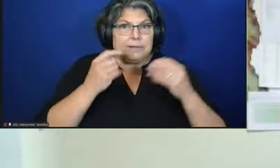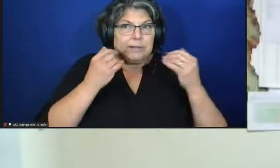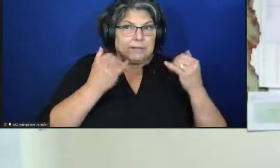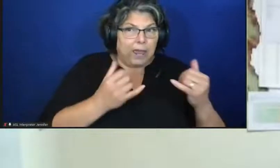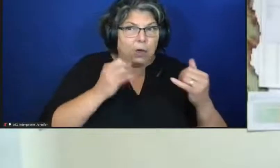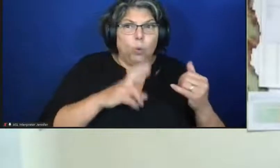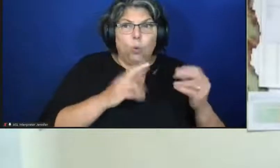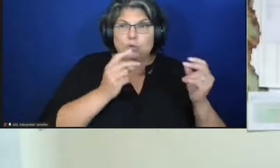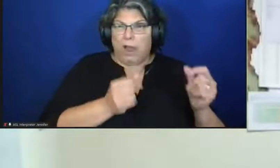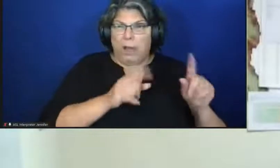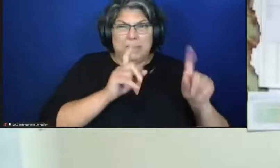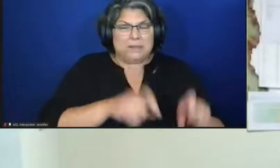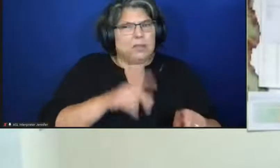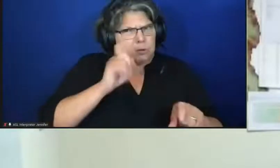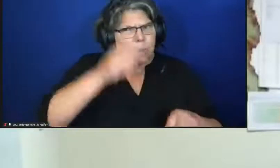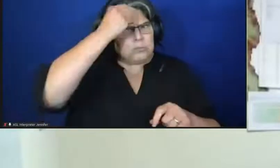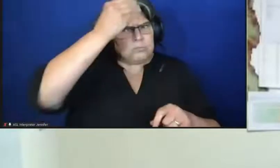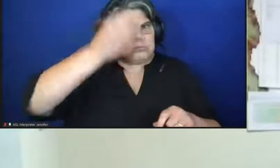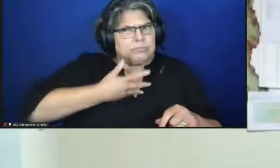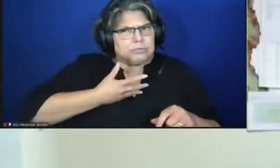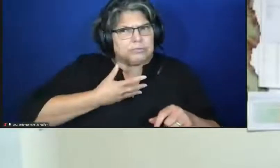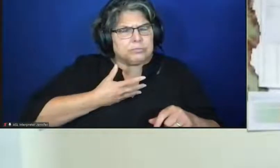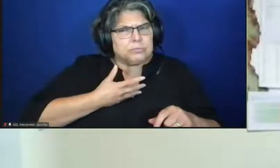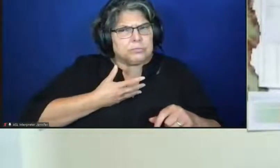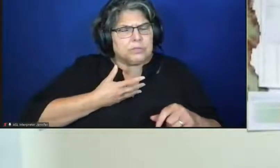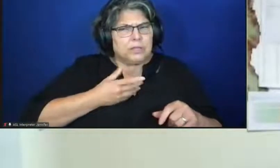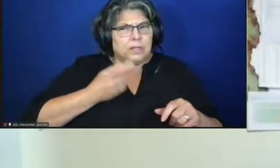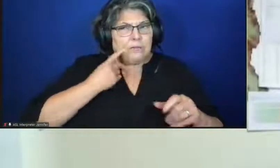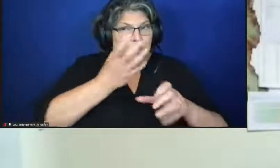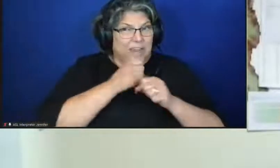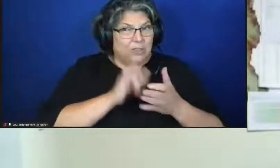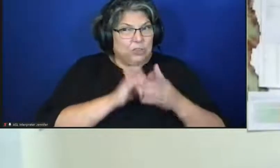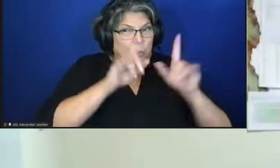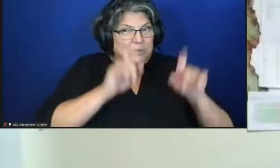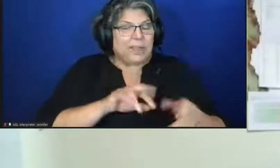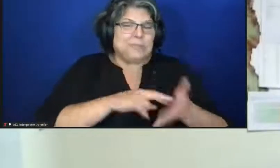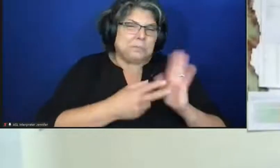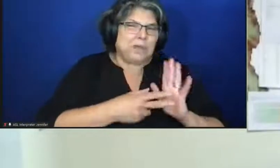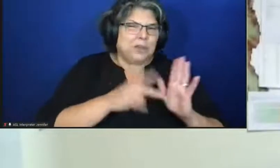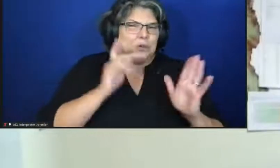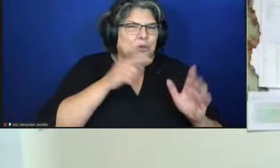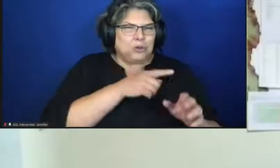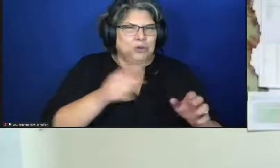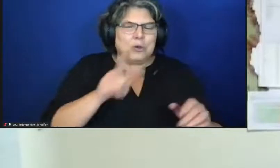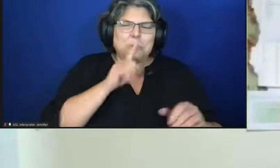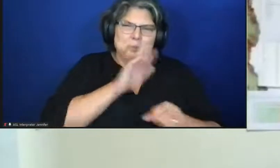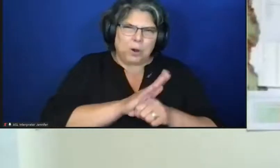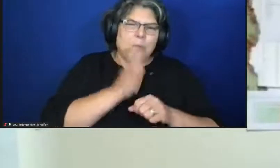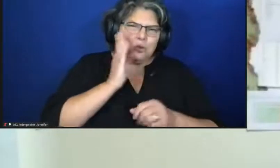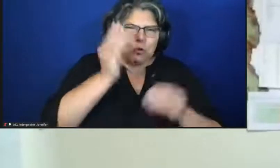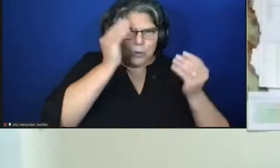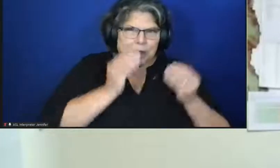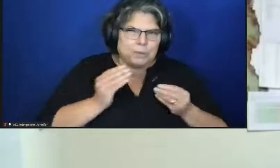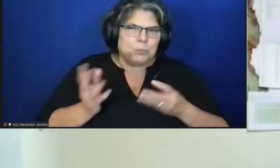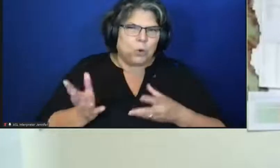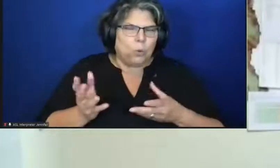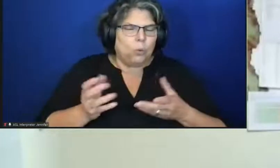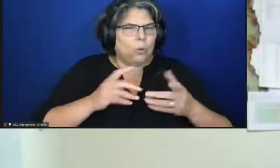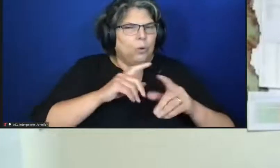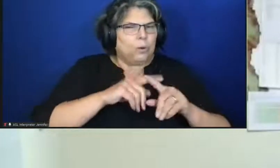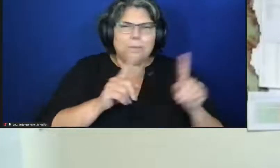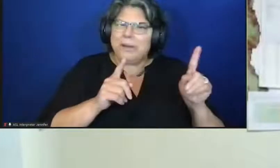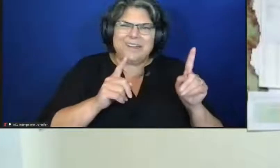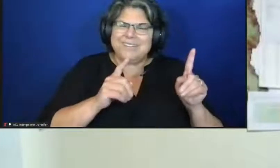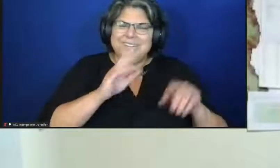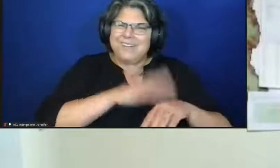to be reported, and in order to get those tests, you're committing yourself to report them, but they go on a different